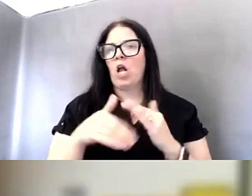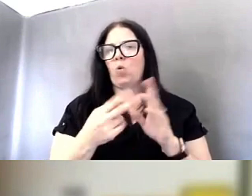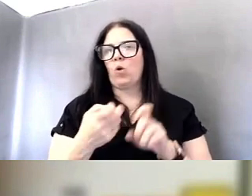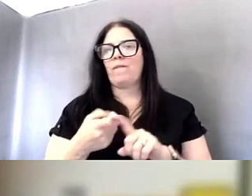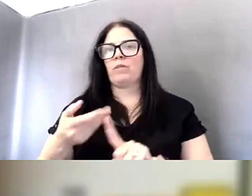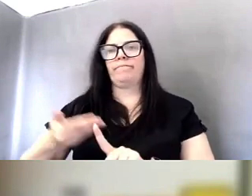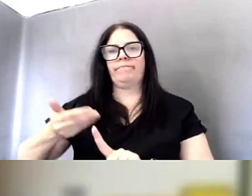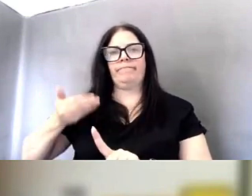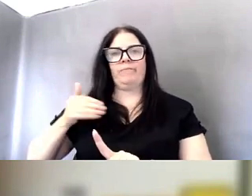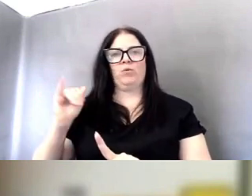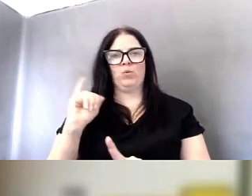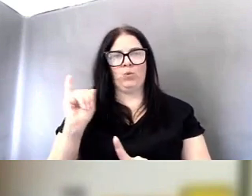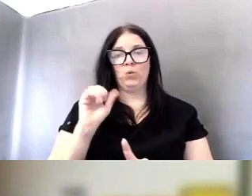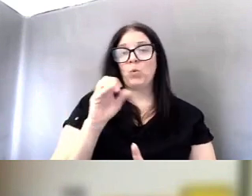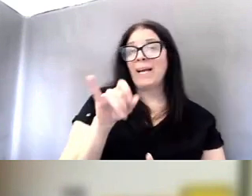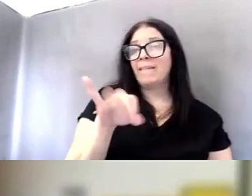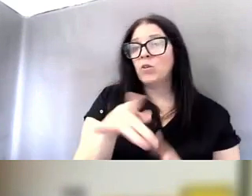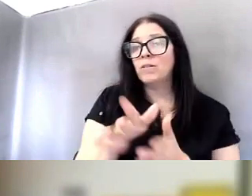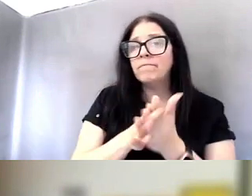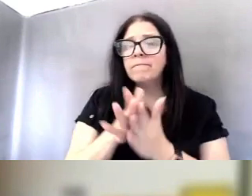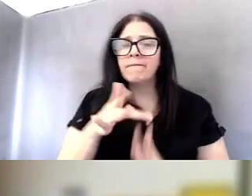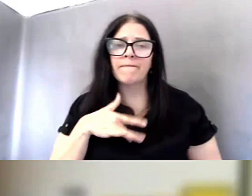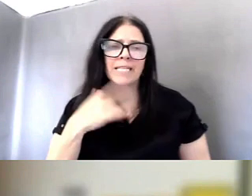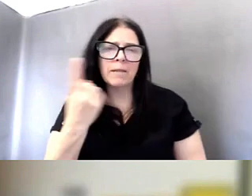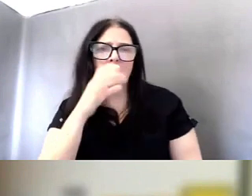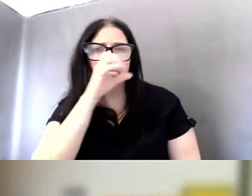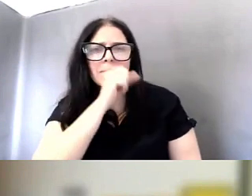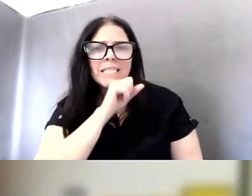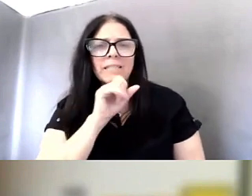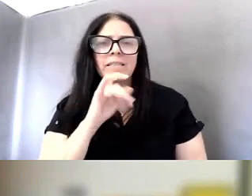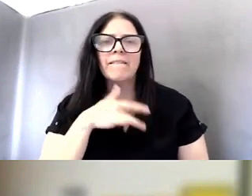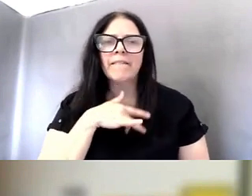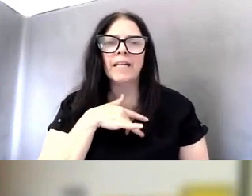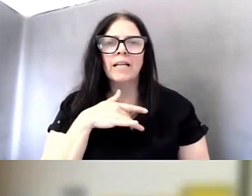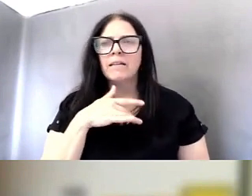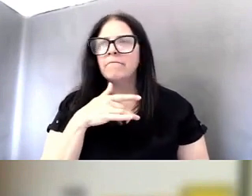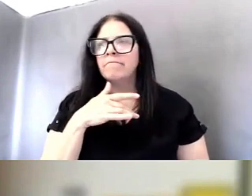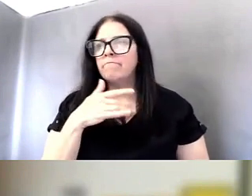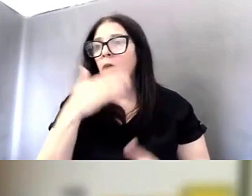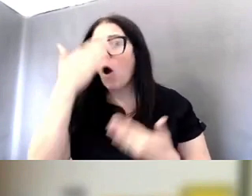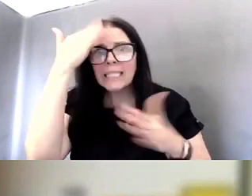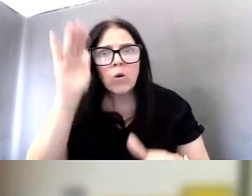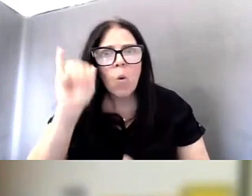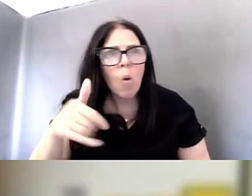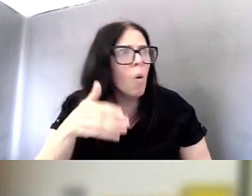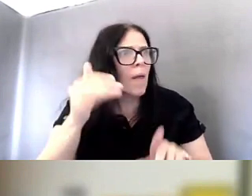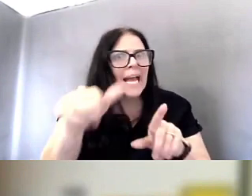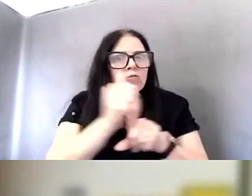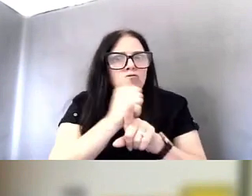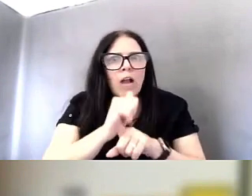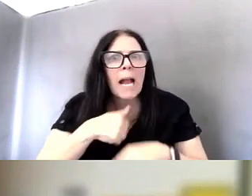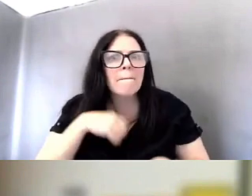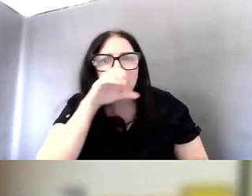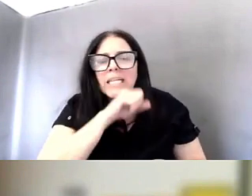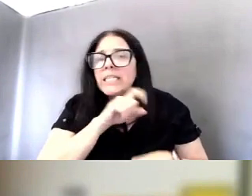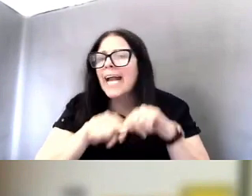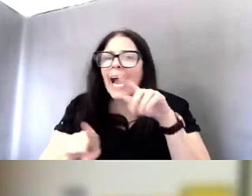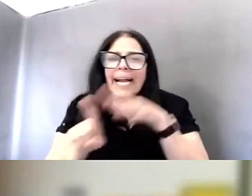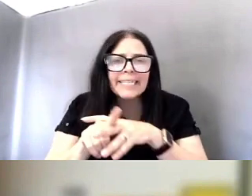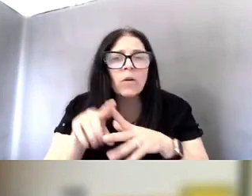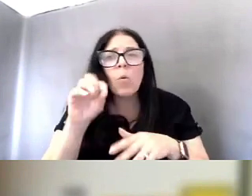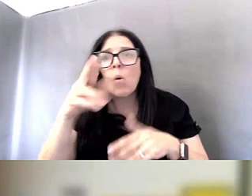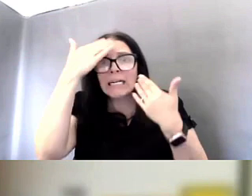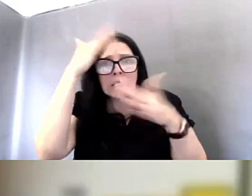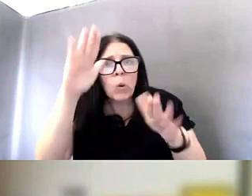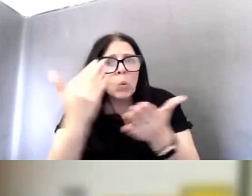our previous sessions. So if you missed some of the sessions we did in the past or didn't even know that we had them, feel free to go back and review them as